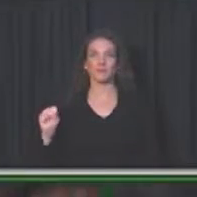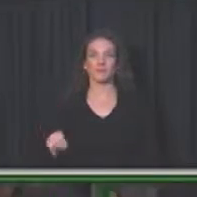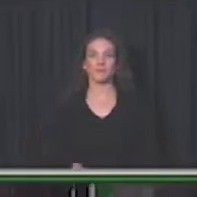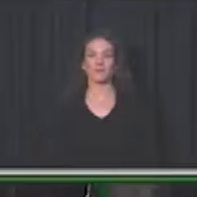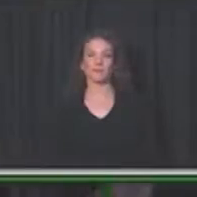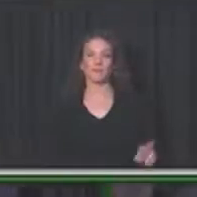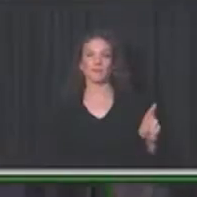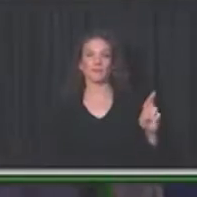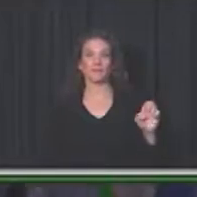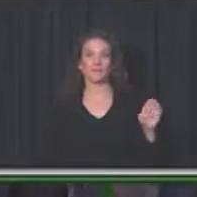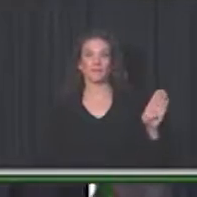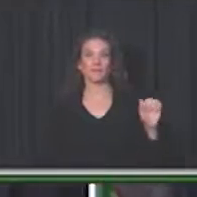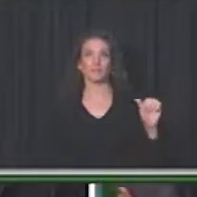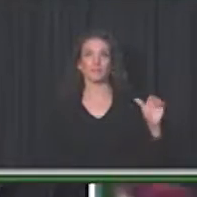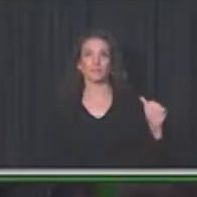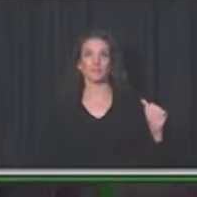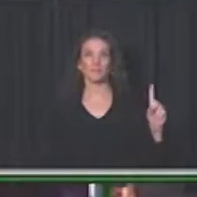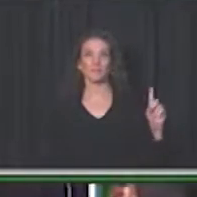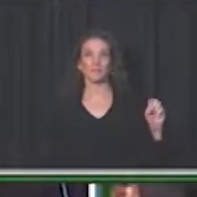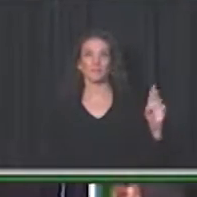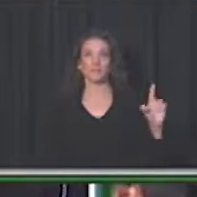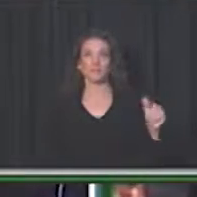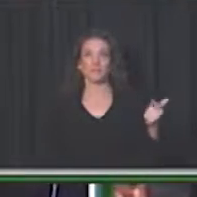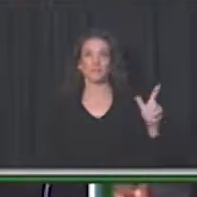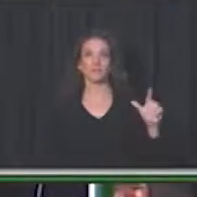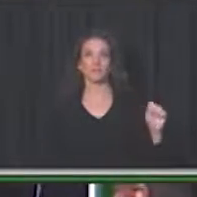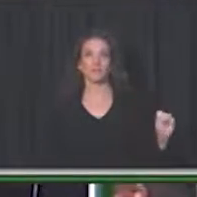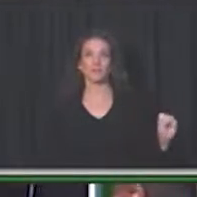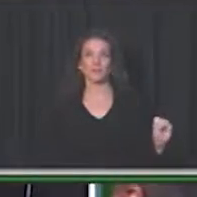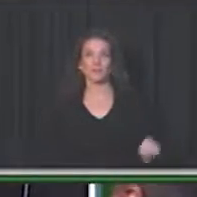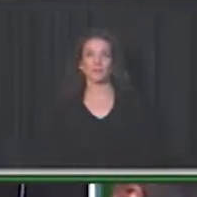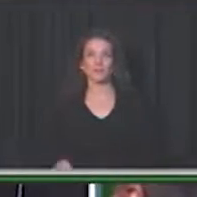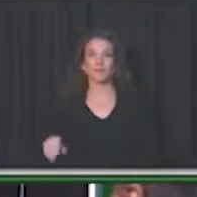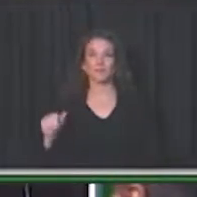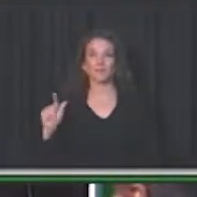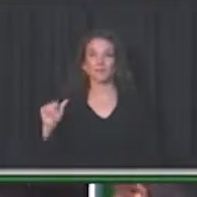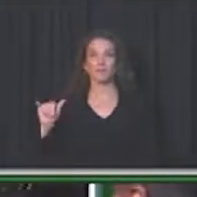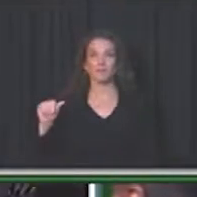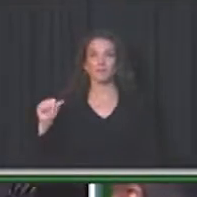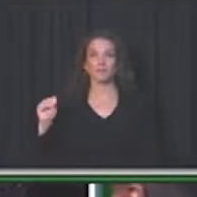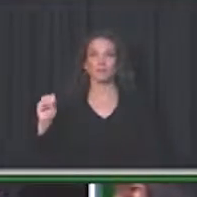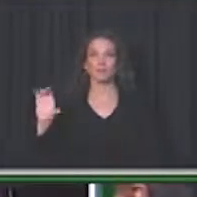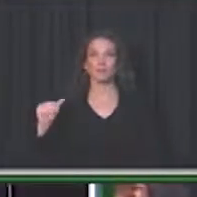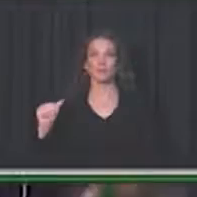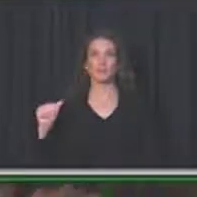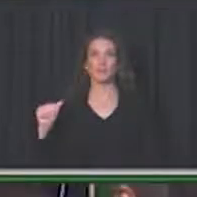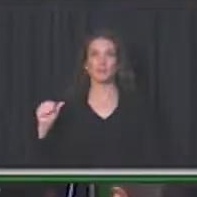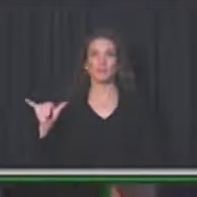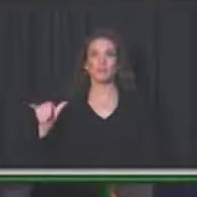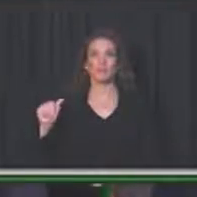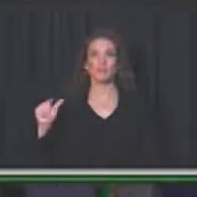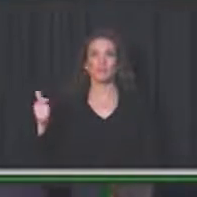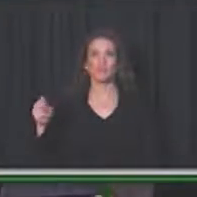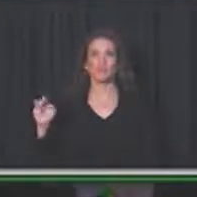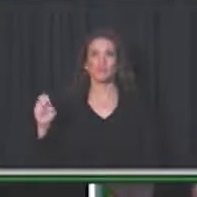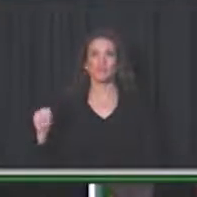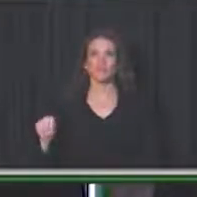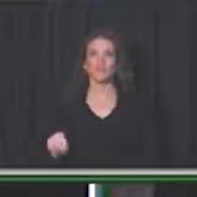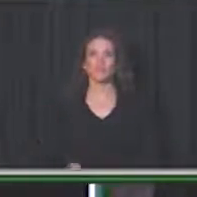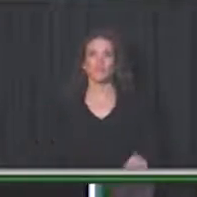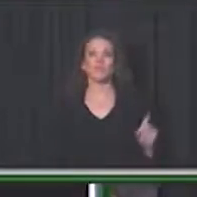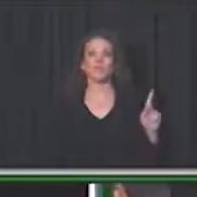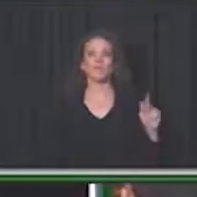Rebecca Douglas. Alicia Charlene Yagman. Jennifer Rodriguez.